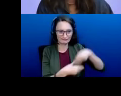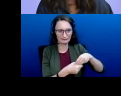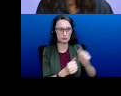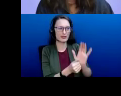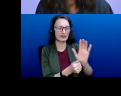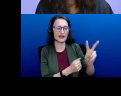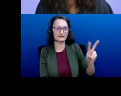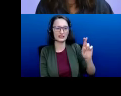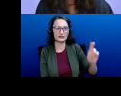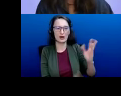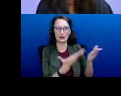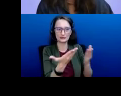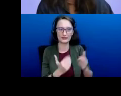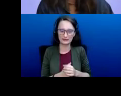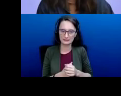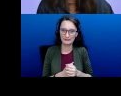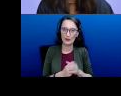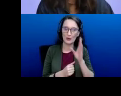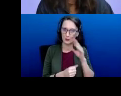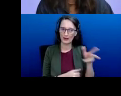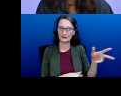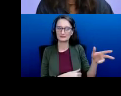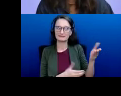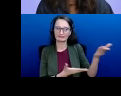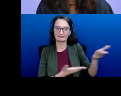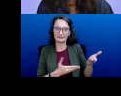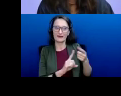service. We're going to hear more from them in a little bit.